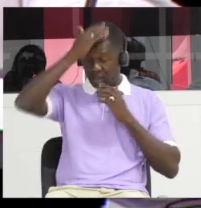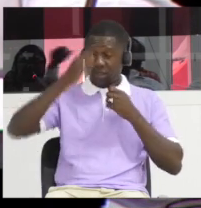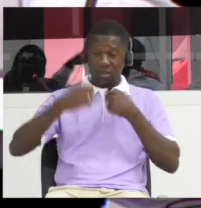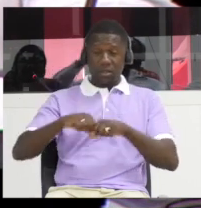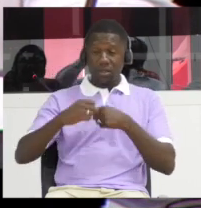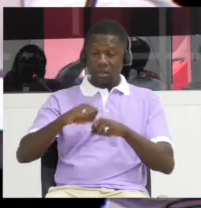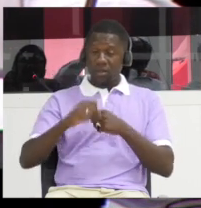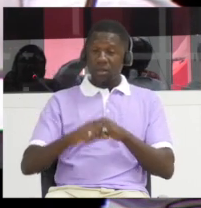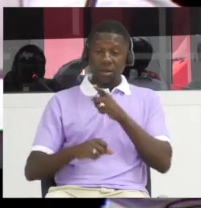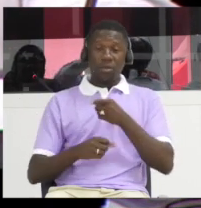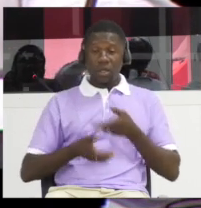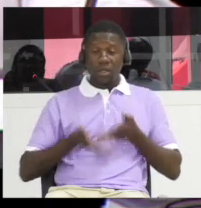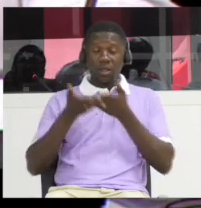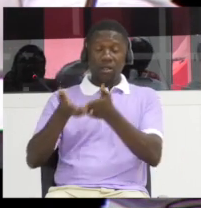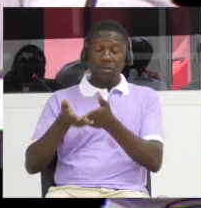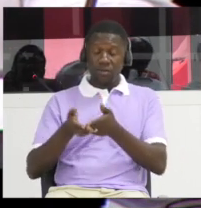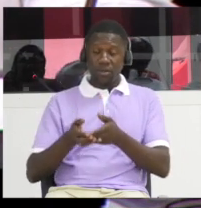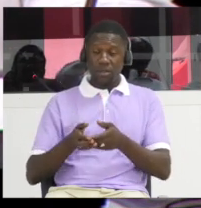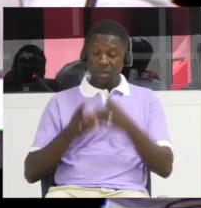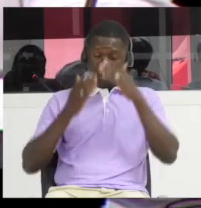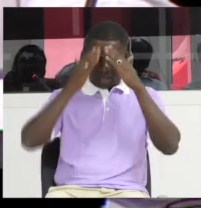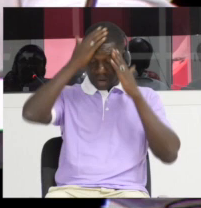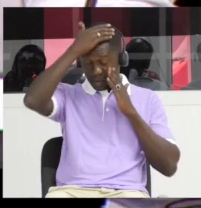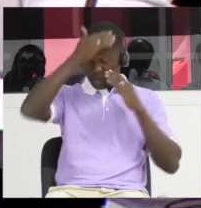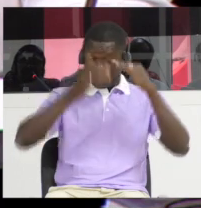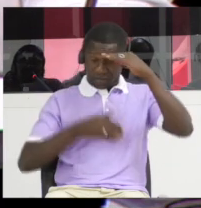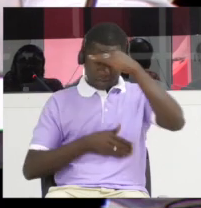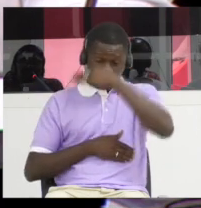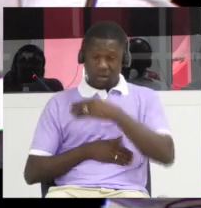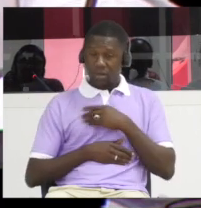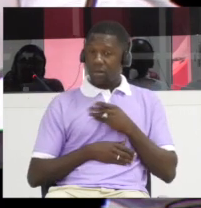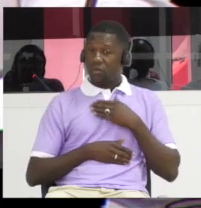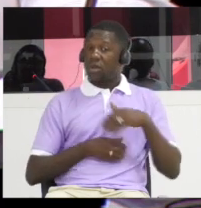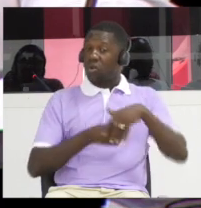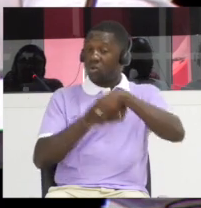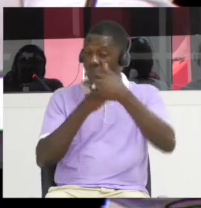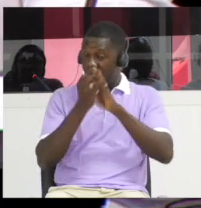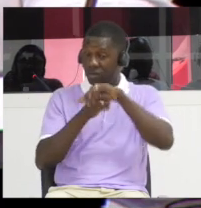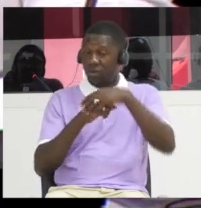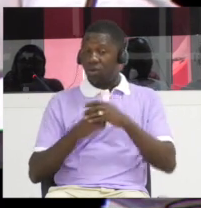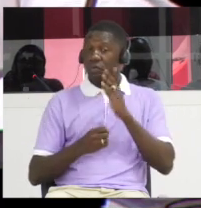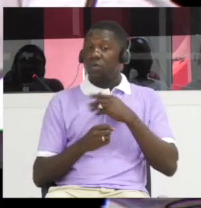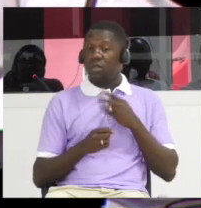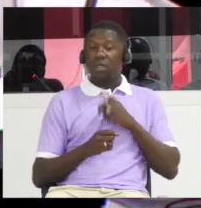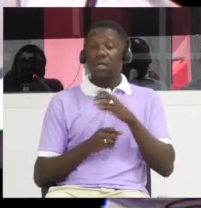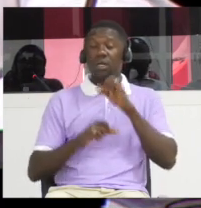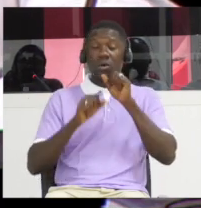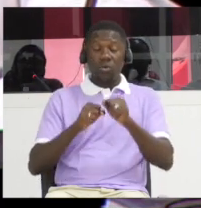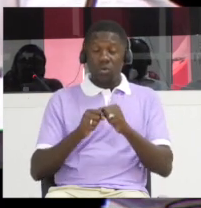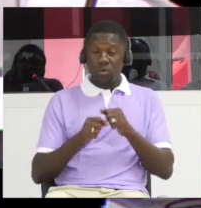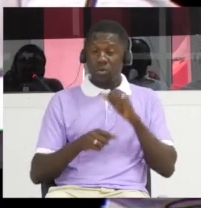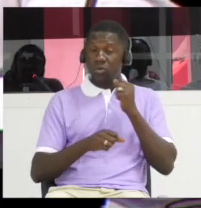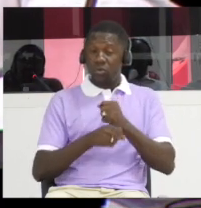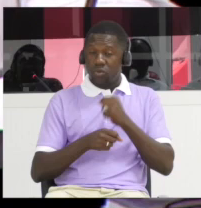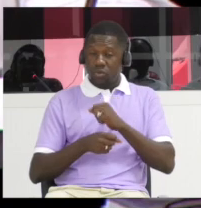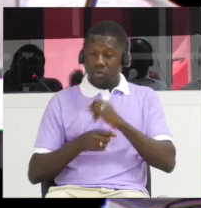the coupists perfect cover in which or under which they can hold the coup without any detection